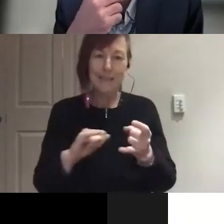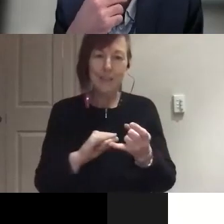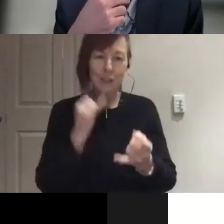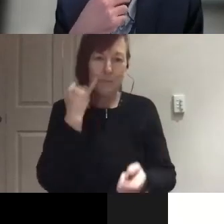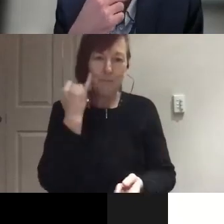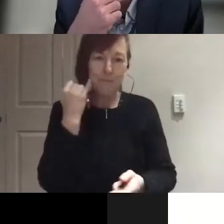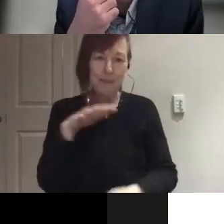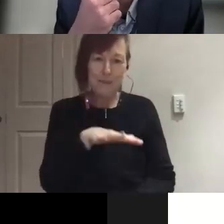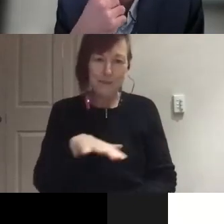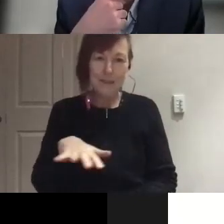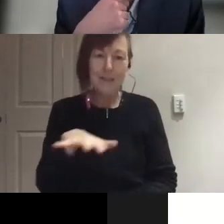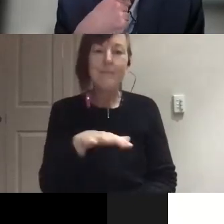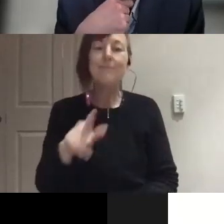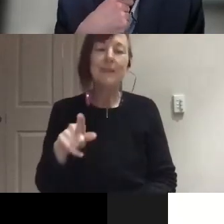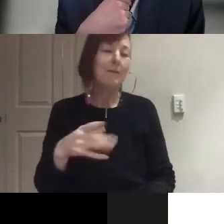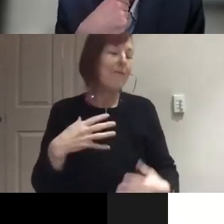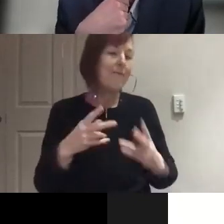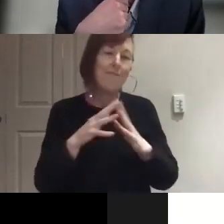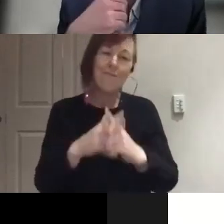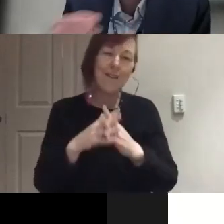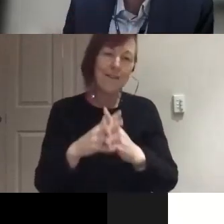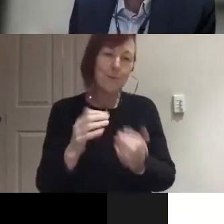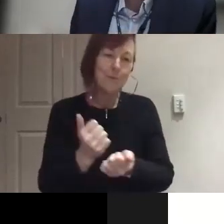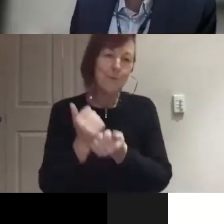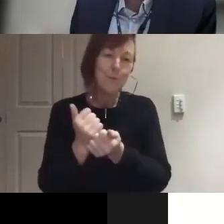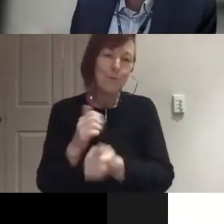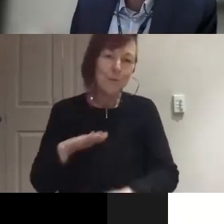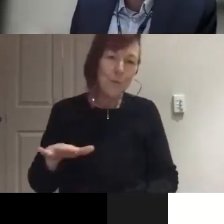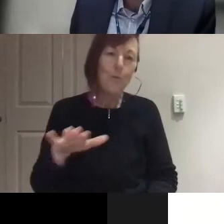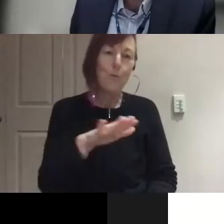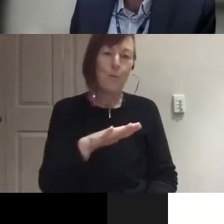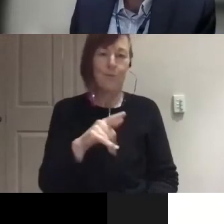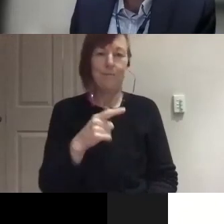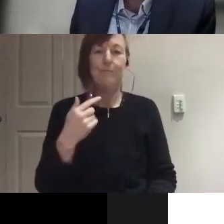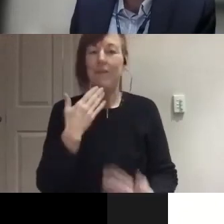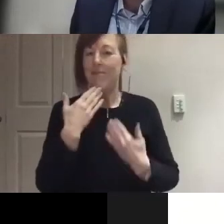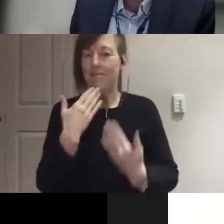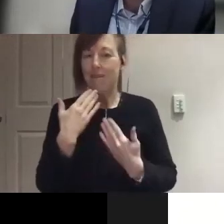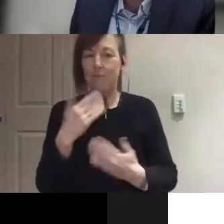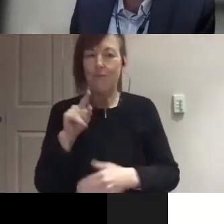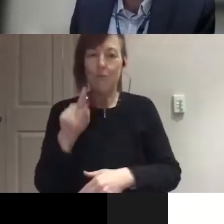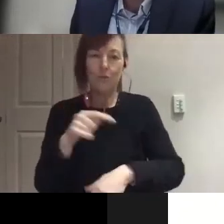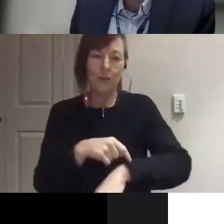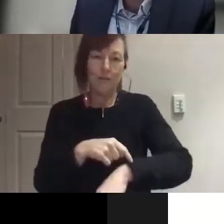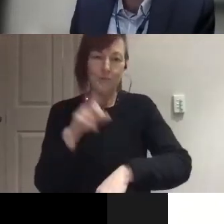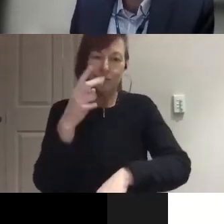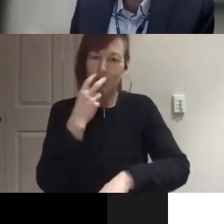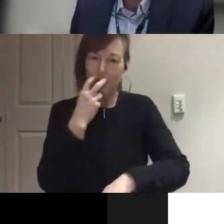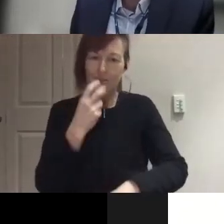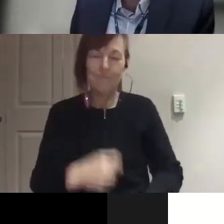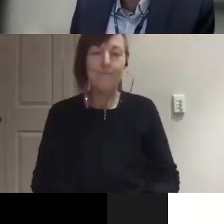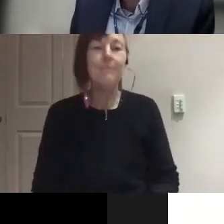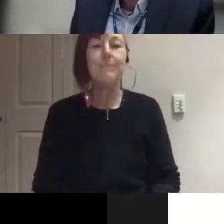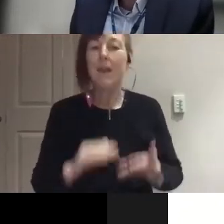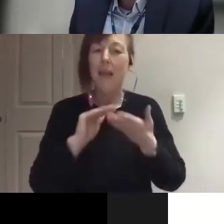invaluable support to us in the last few days. So thanks, Paul, for giving up your time tonight and helping out our community in a